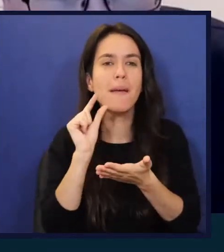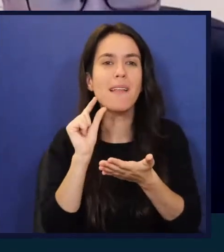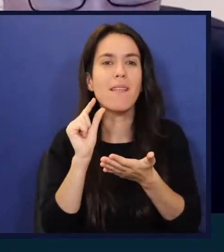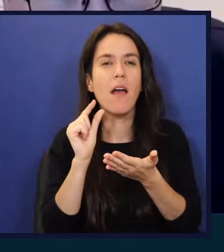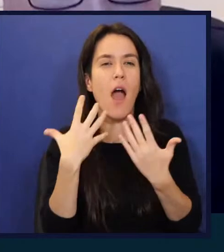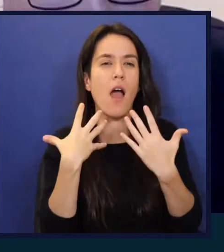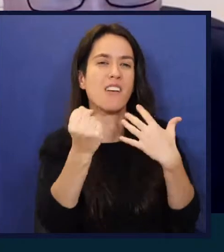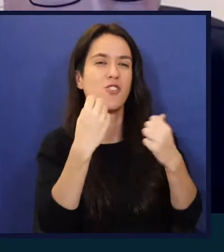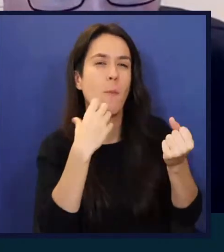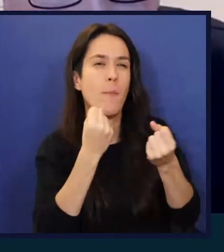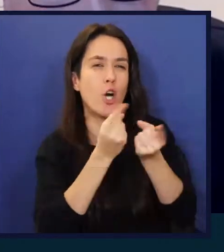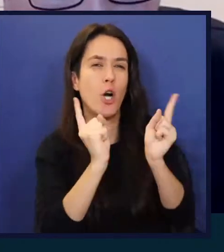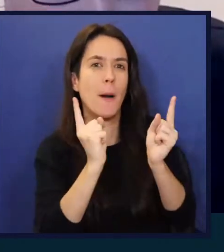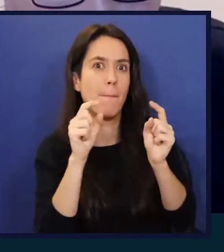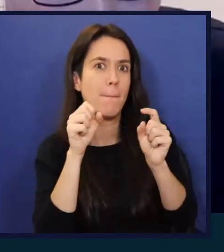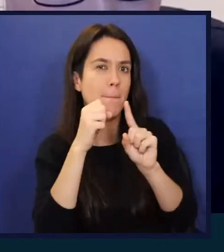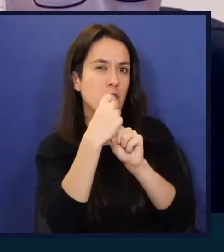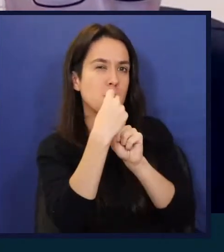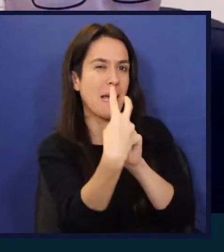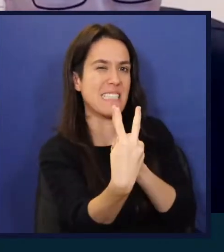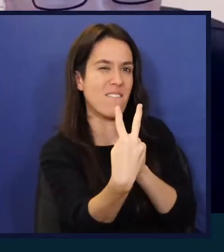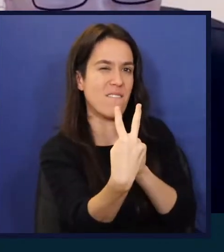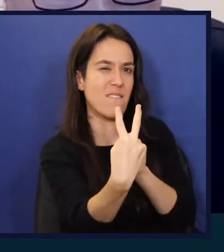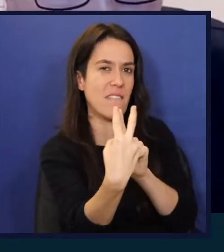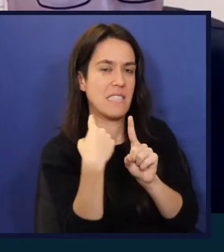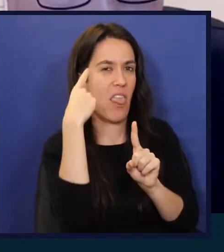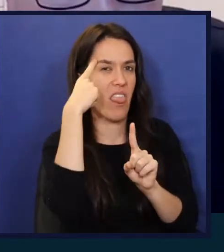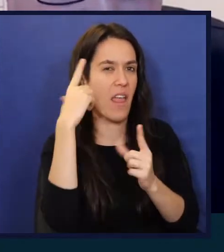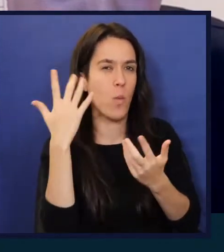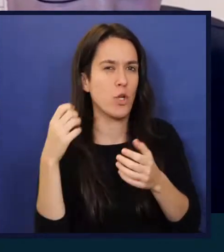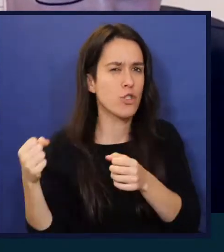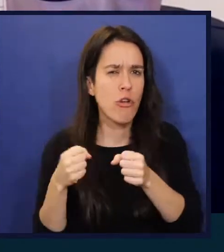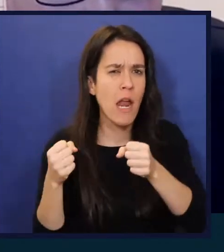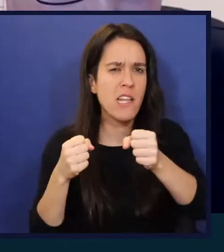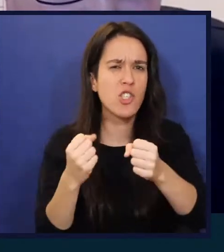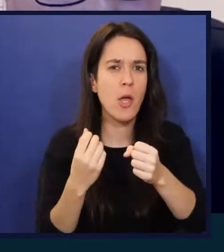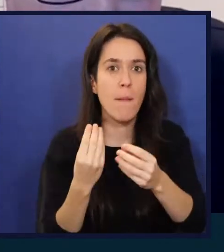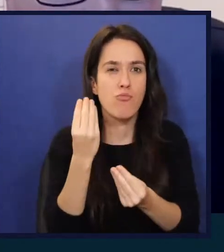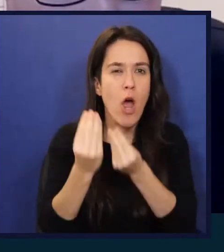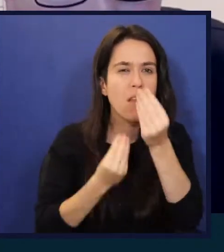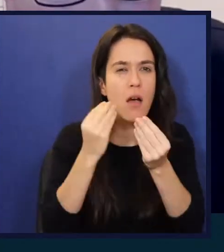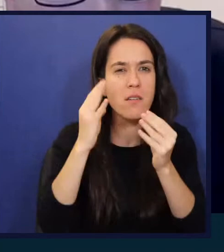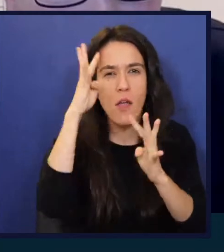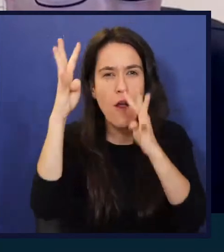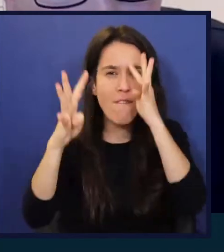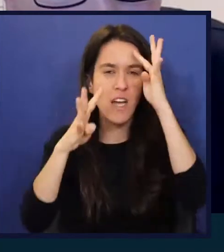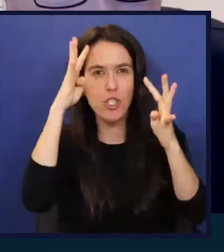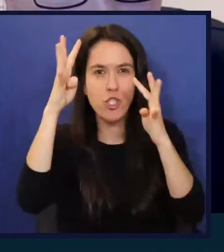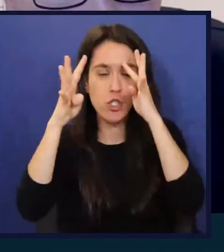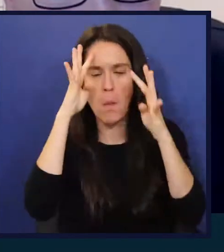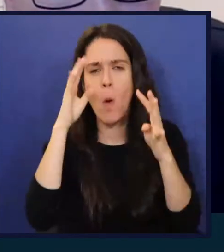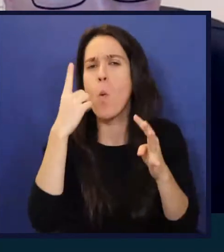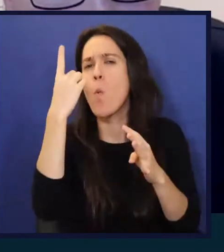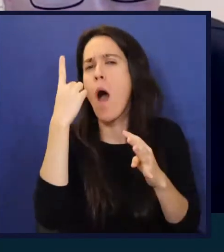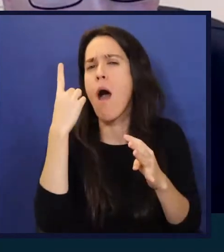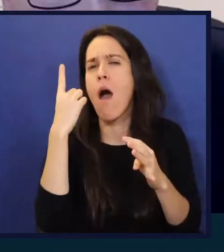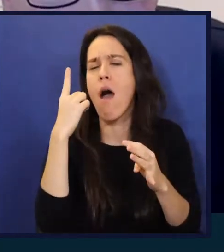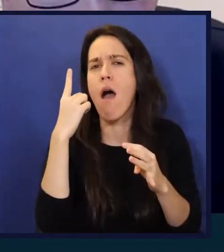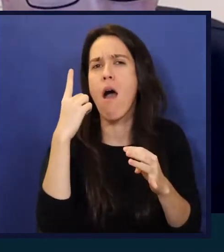you understand what guides, our strategy and product innovation. But, there's one thing that I leave you with is,